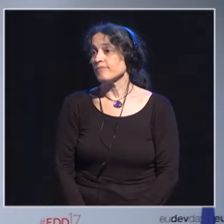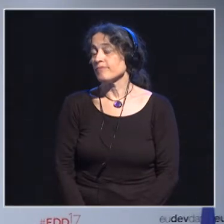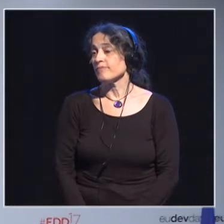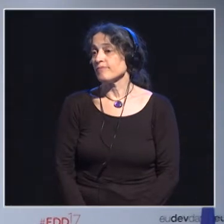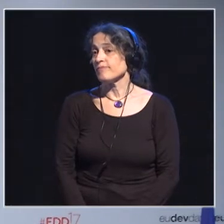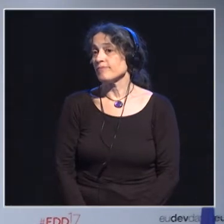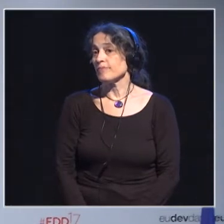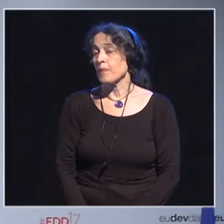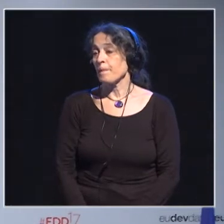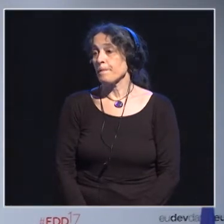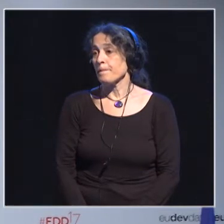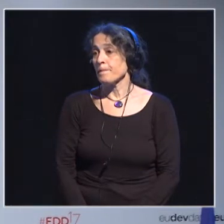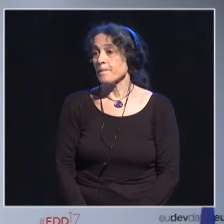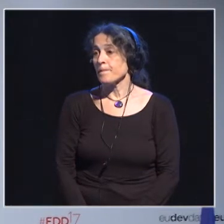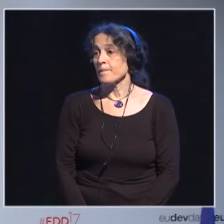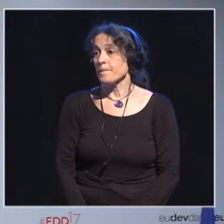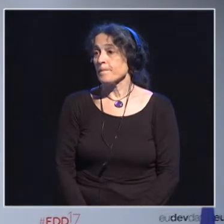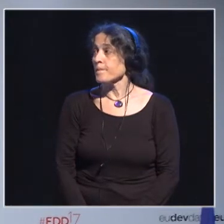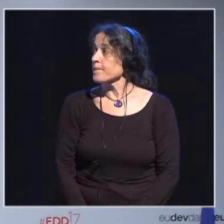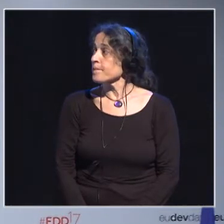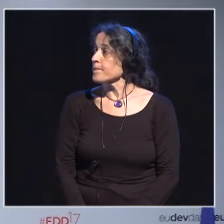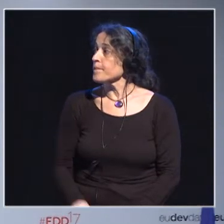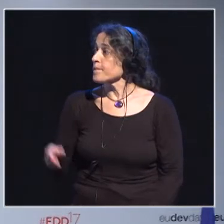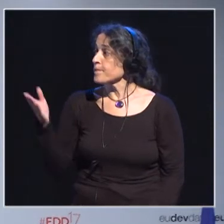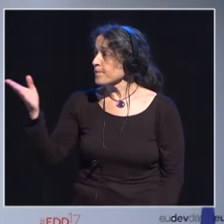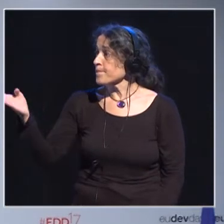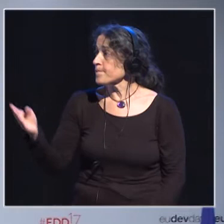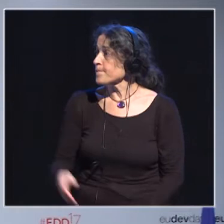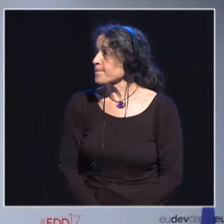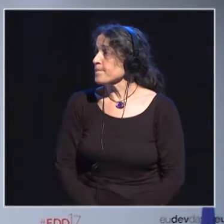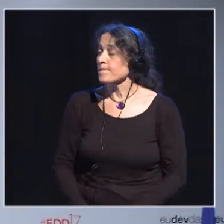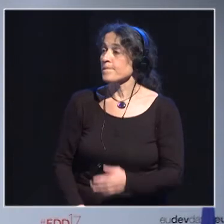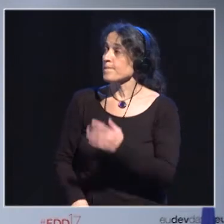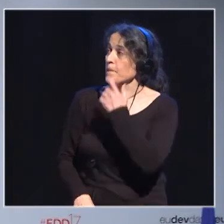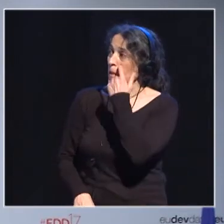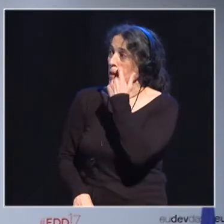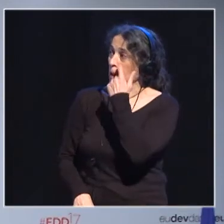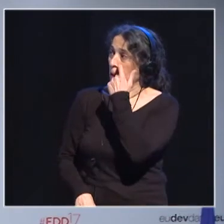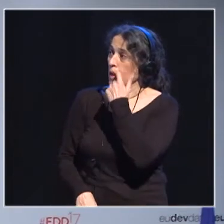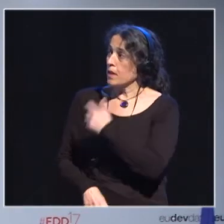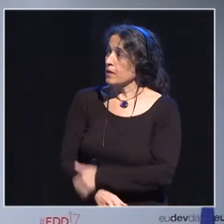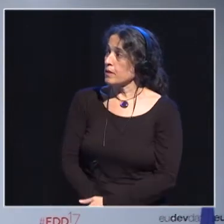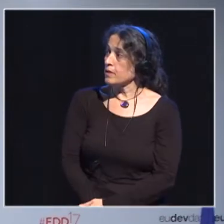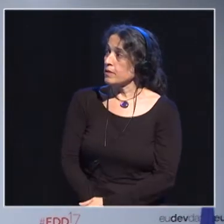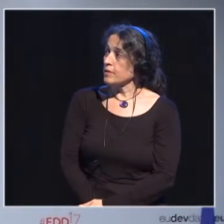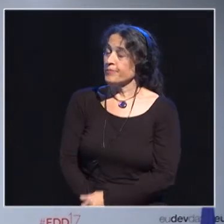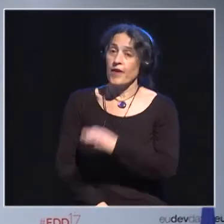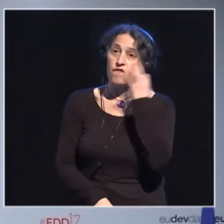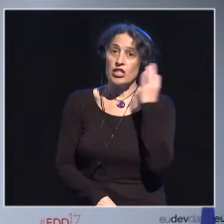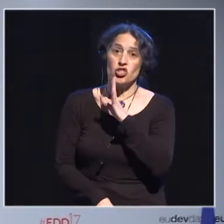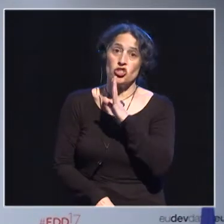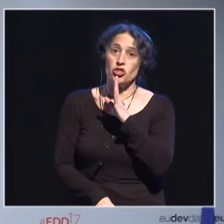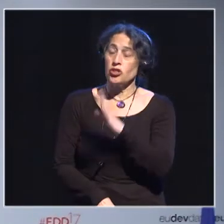Question en français, c'est possible. Donc, je suis Mohamedou Diallo, donc, directeur de la publication de CIO Mag, un